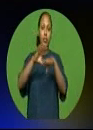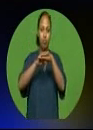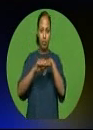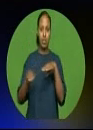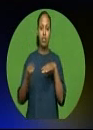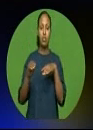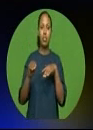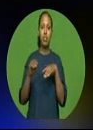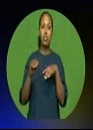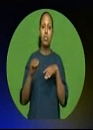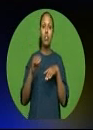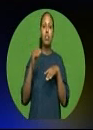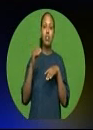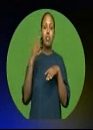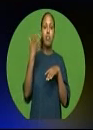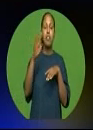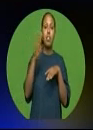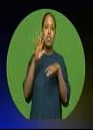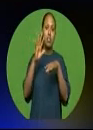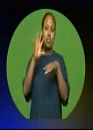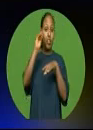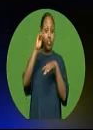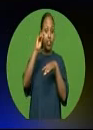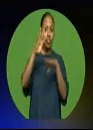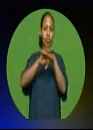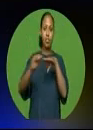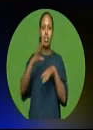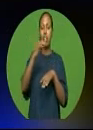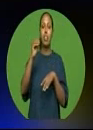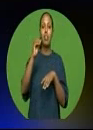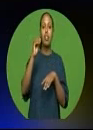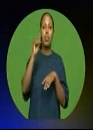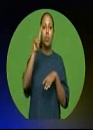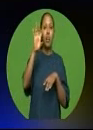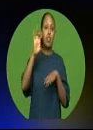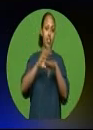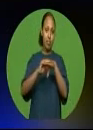birr, 50 birr, and 100 birr.